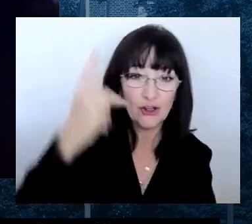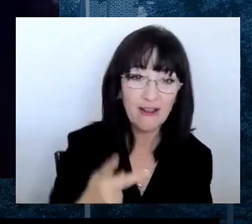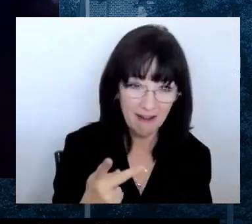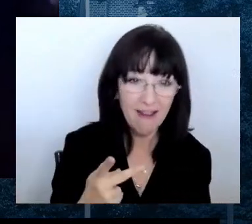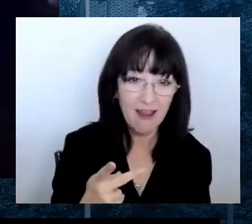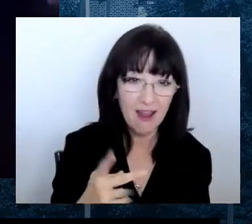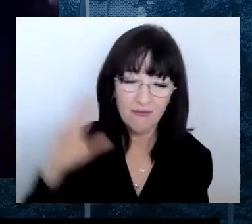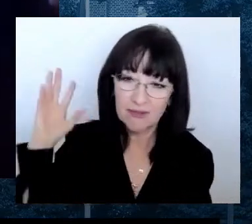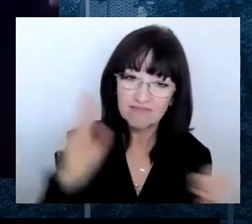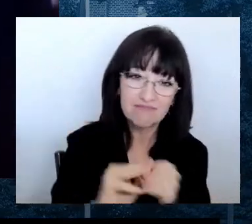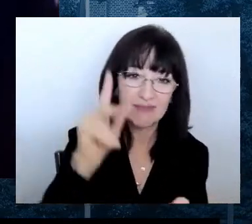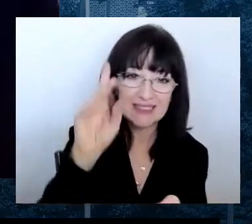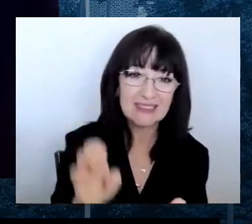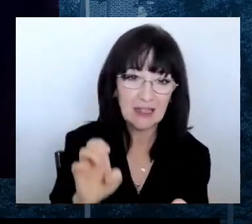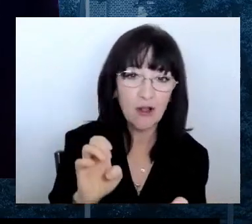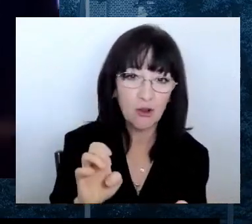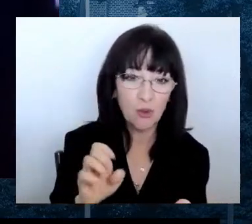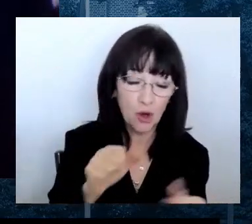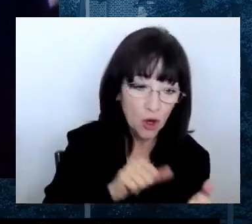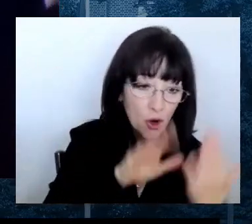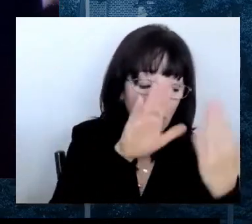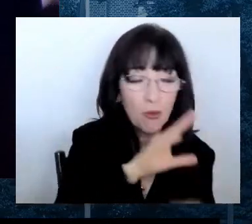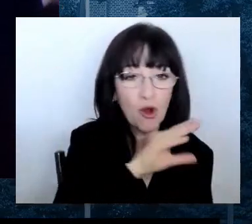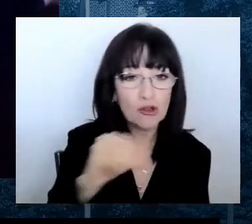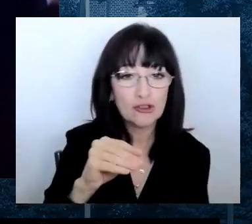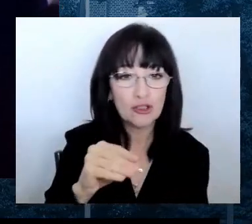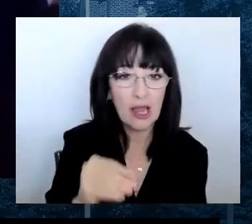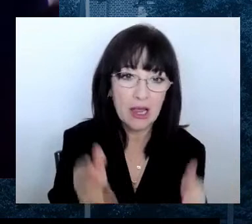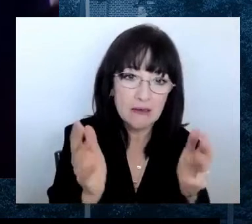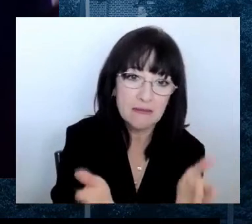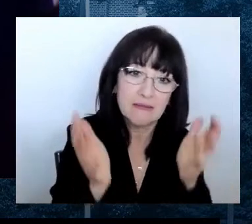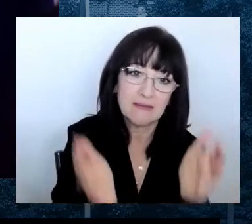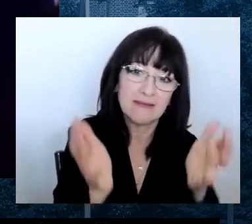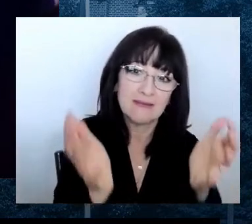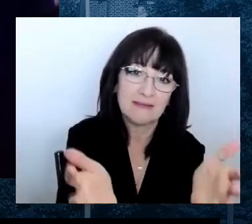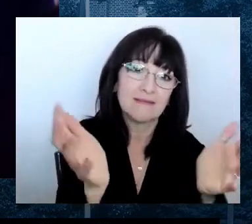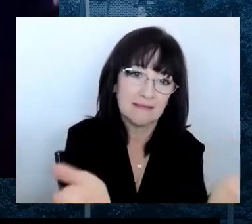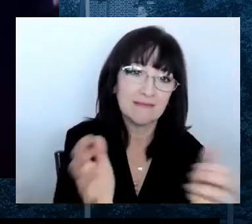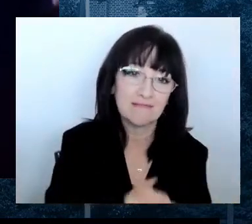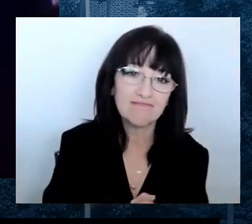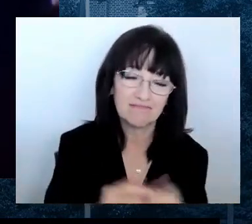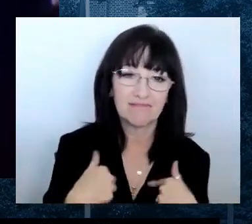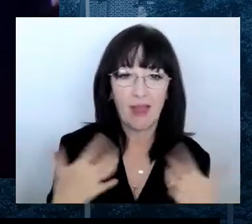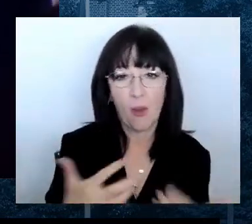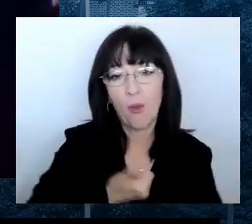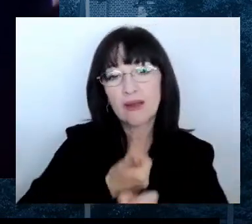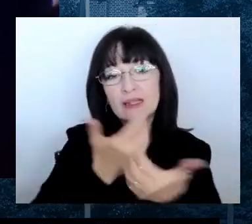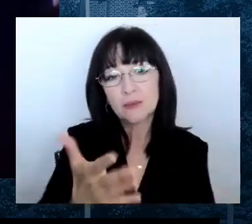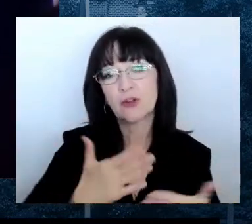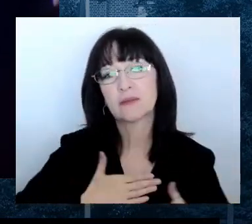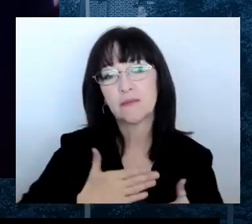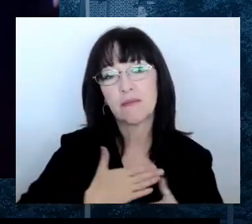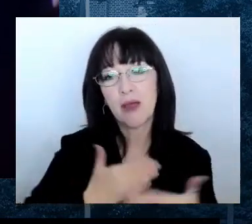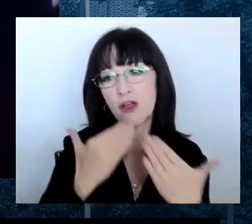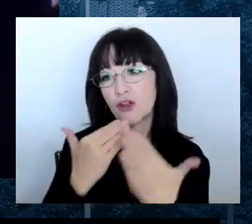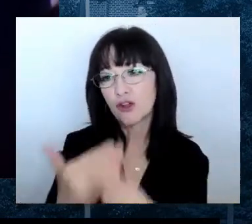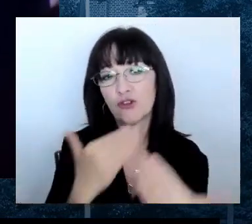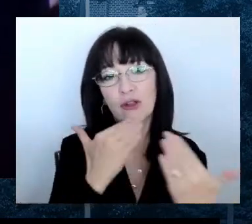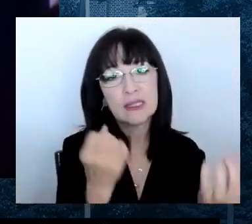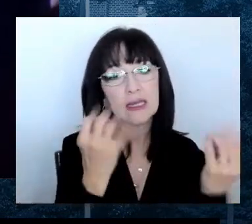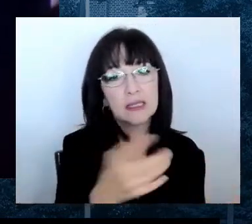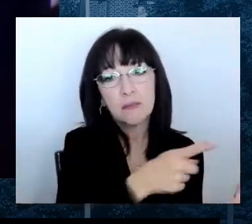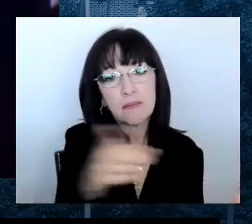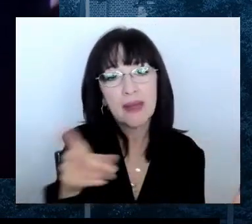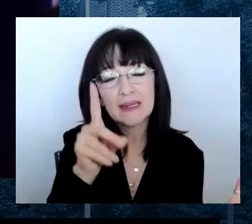conversation about this bill. And so I'd like to begin by expressing my gratitude to so many of the Delawareans who made